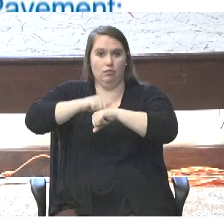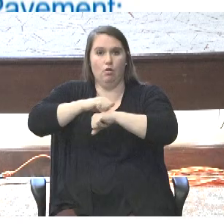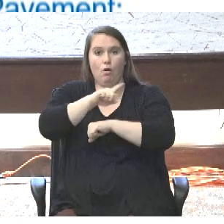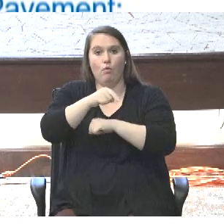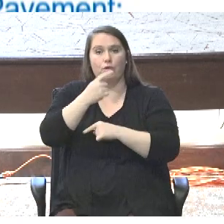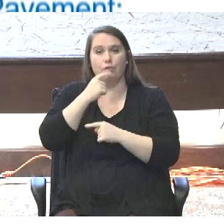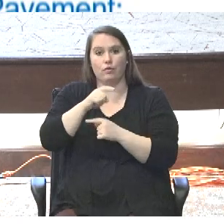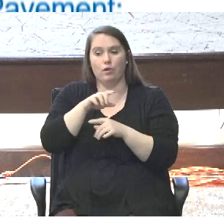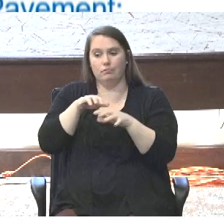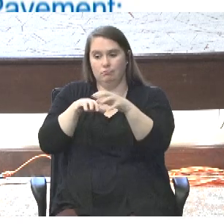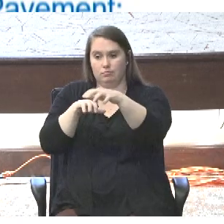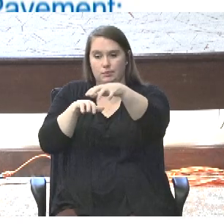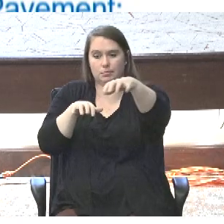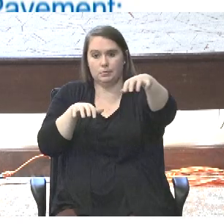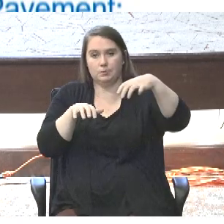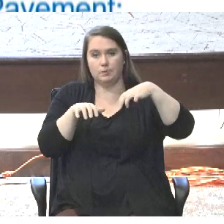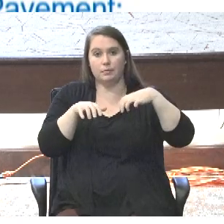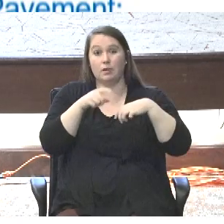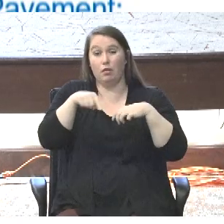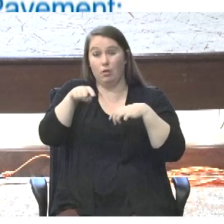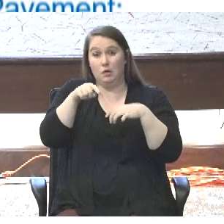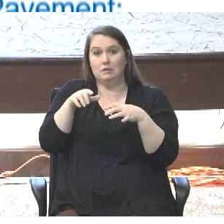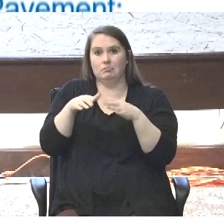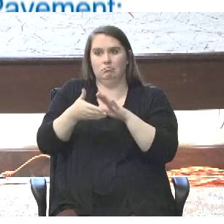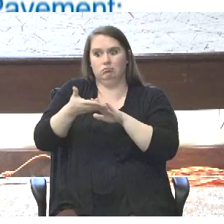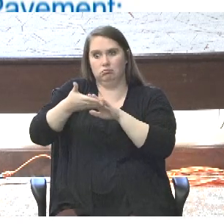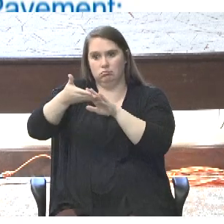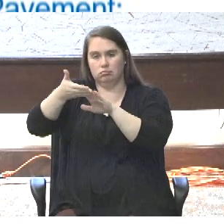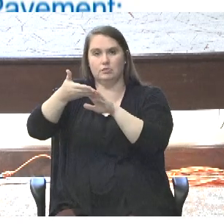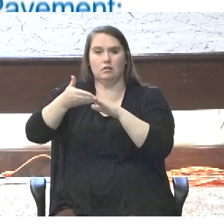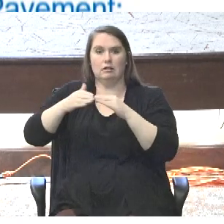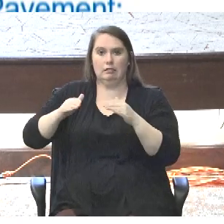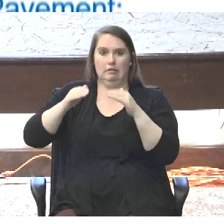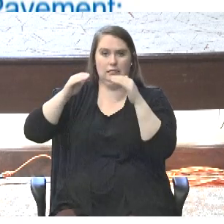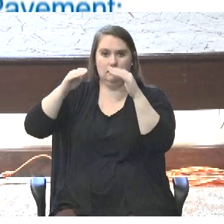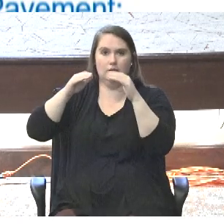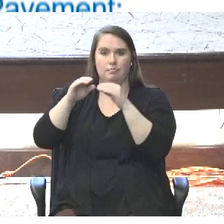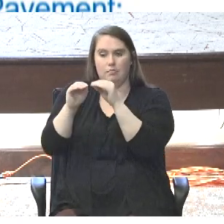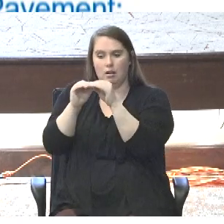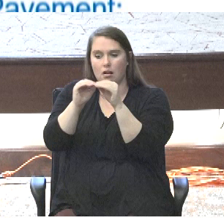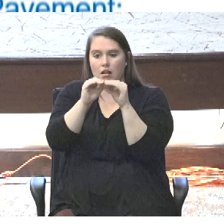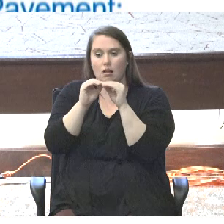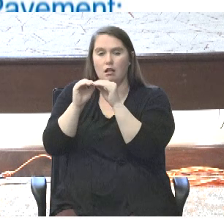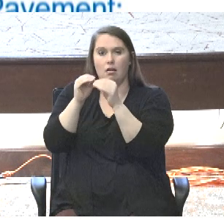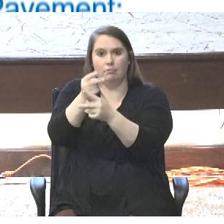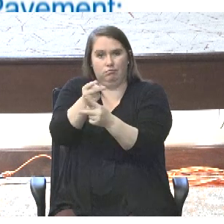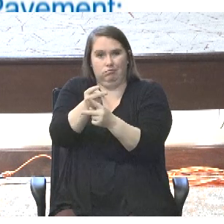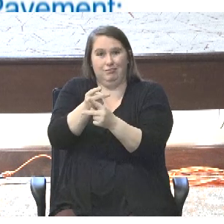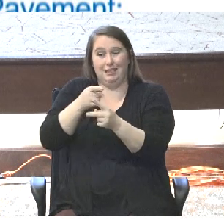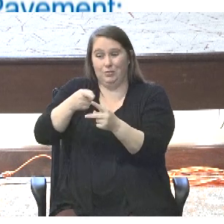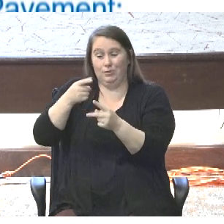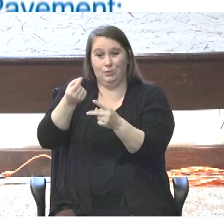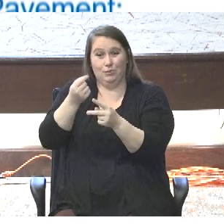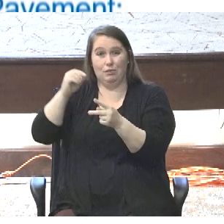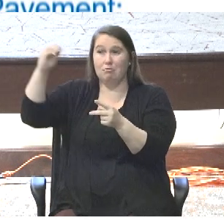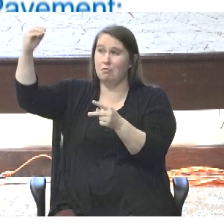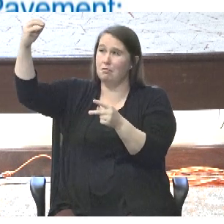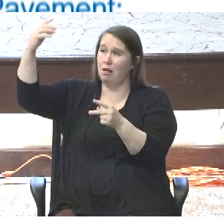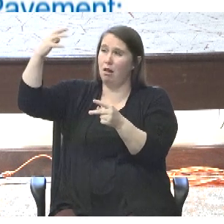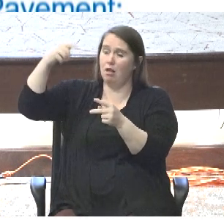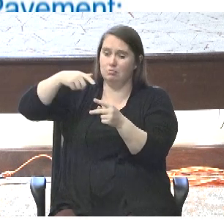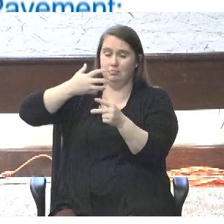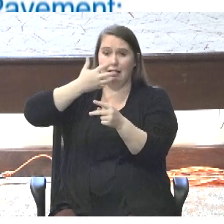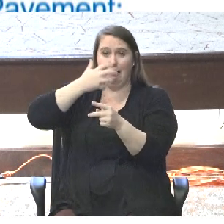because cul-de-sacs are very high maintenance areas, because especially during the summer months when the pavement is hot, those